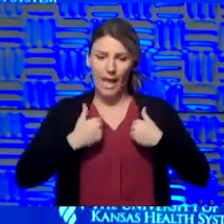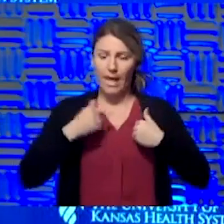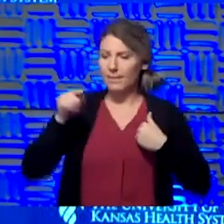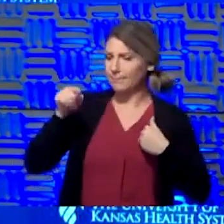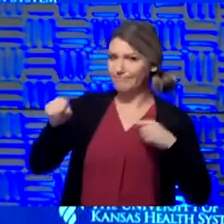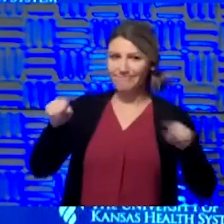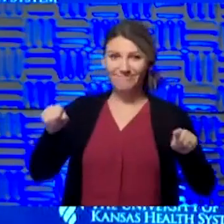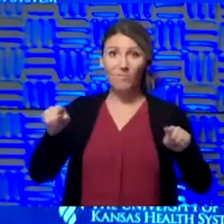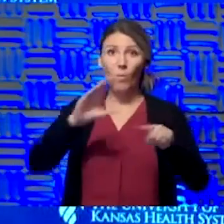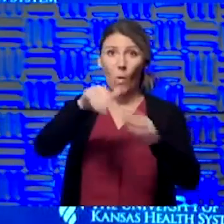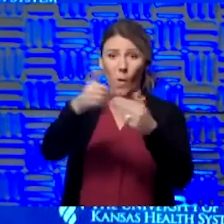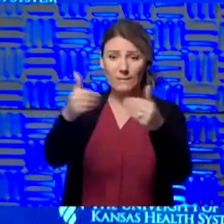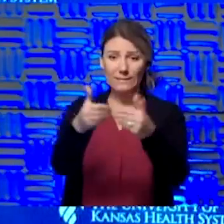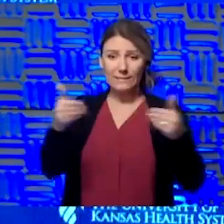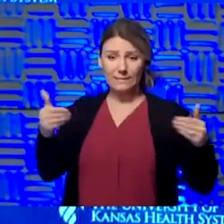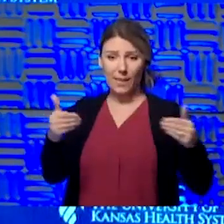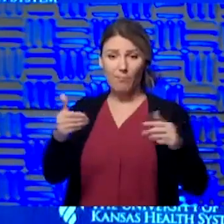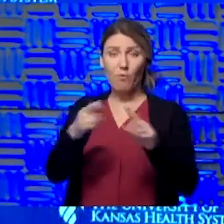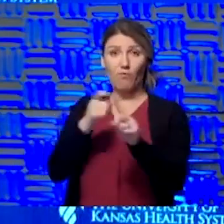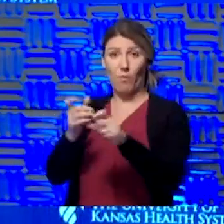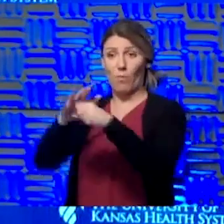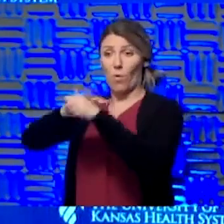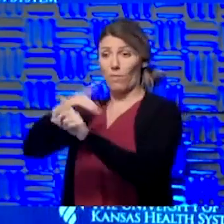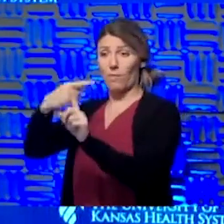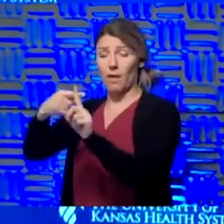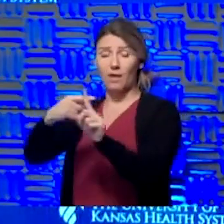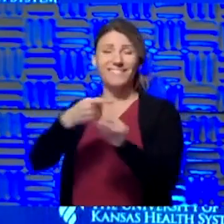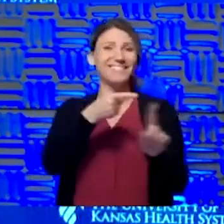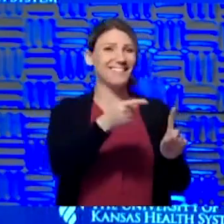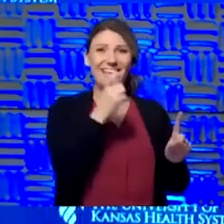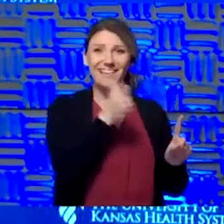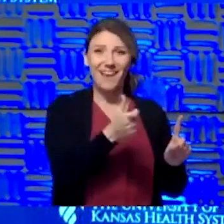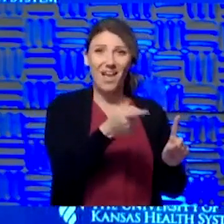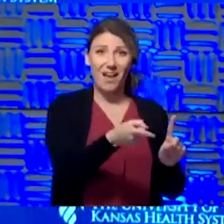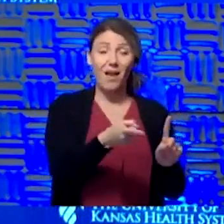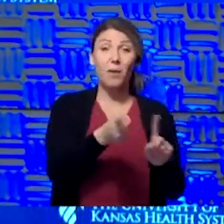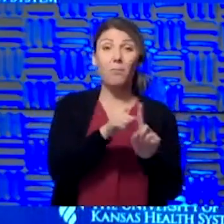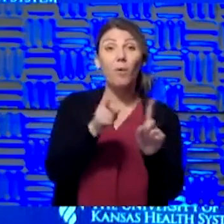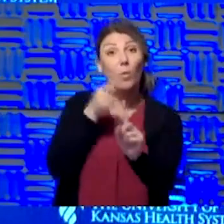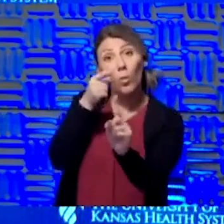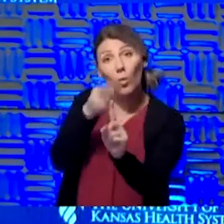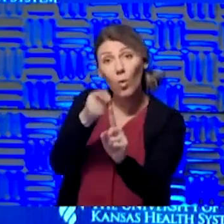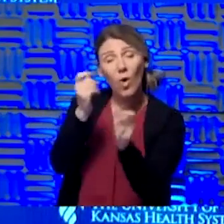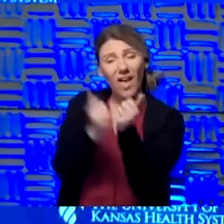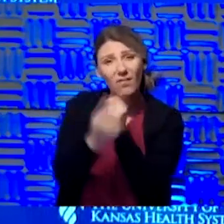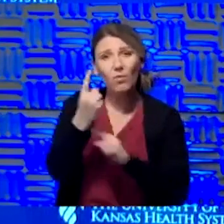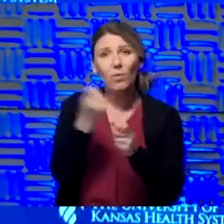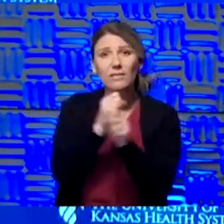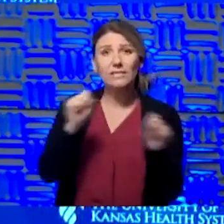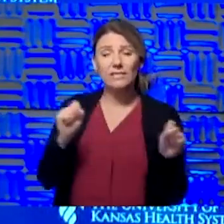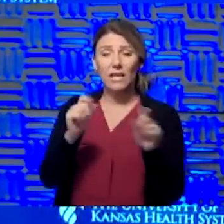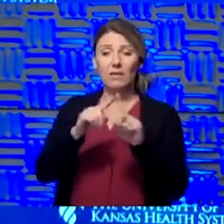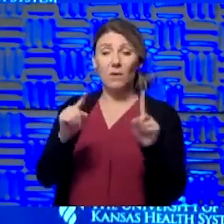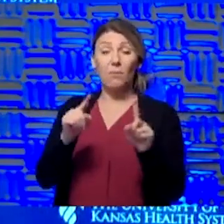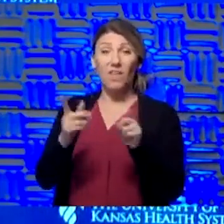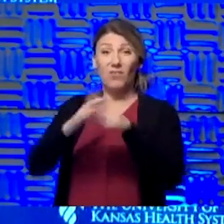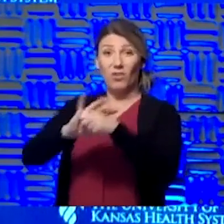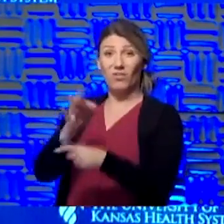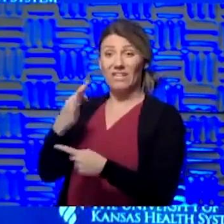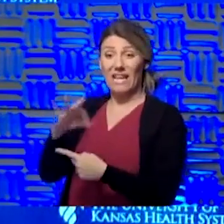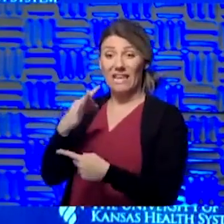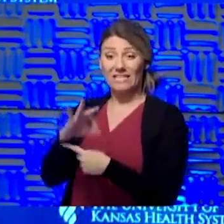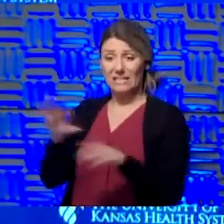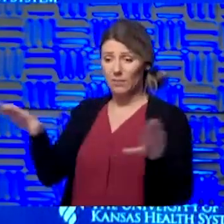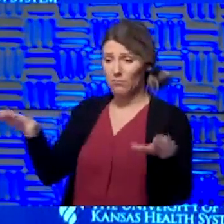our whole goal with all of that is to make sure that we keep everybody safe, both the COVID-19 patients who are cohorted together so we have the